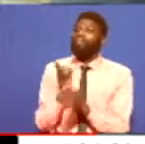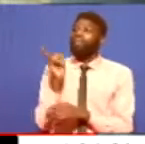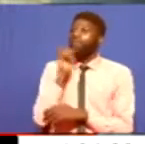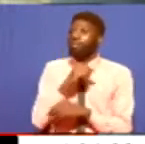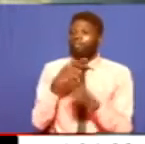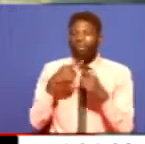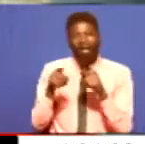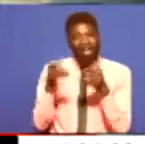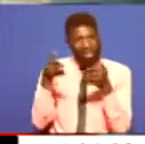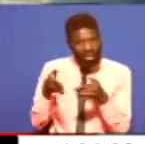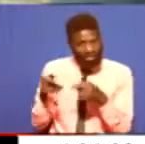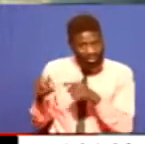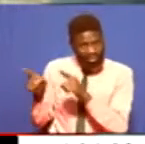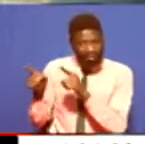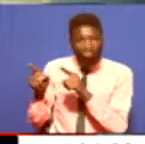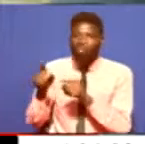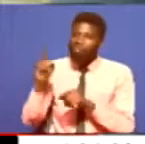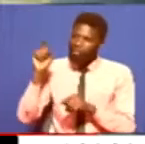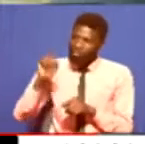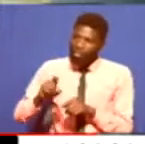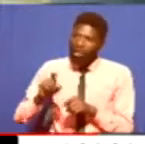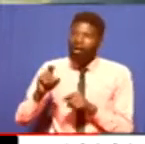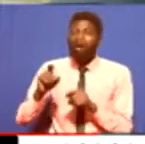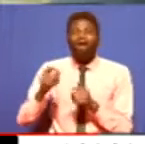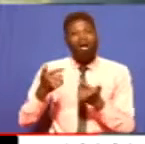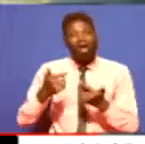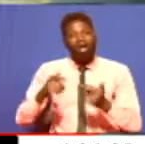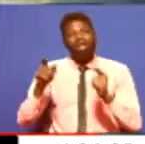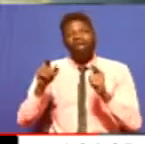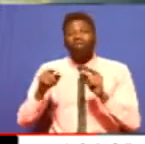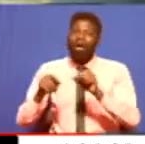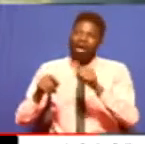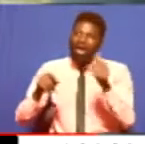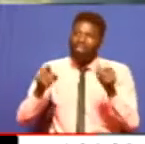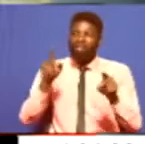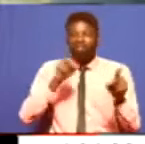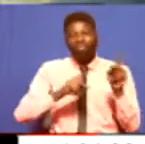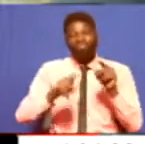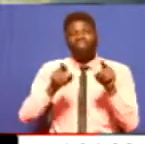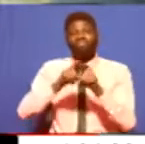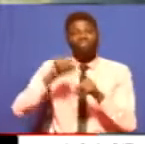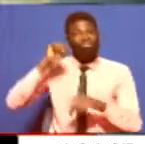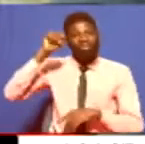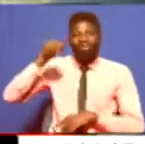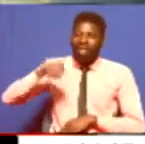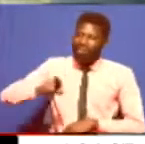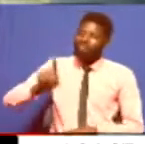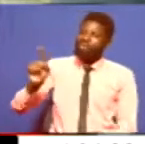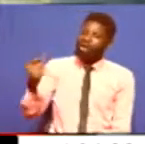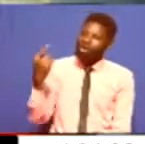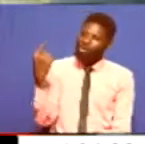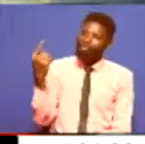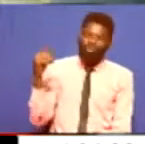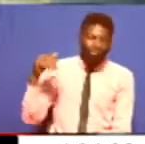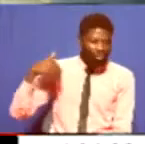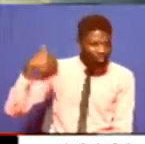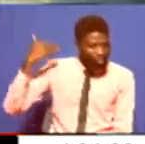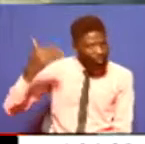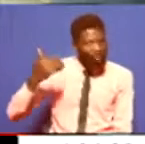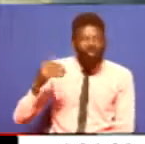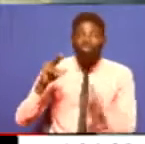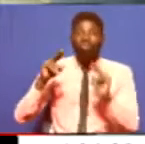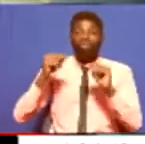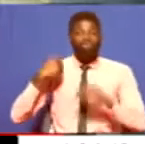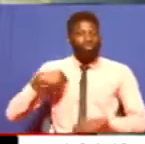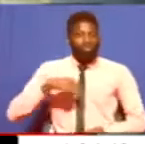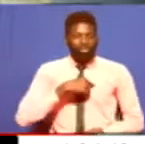led another group of direction to politics. It should not just be him all the time. We are also tired. That's why